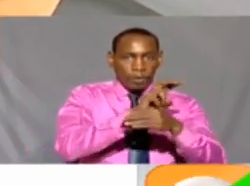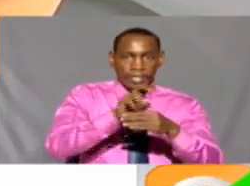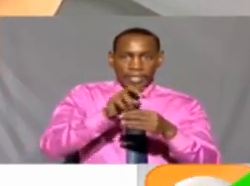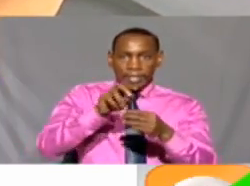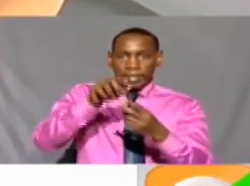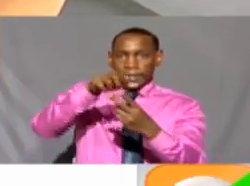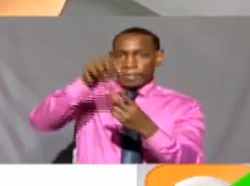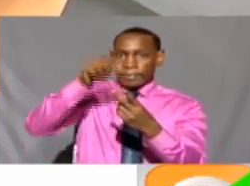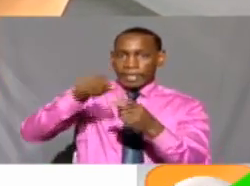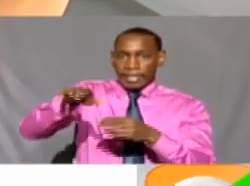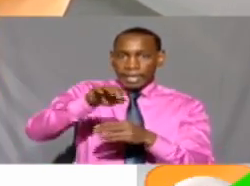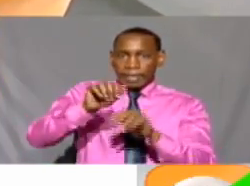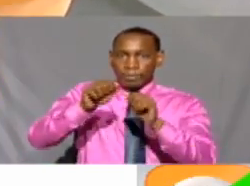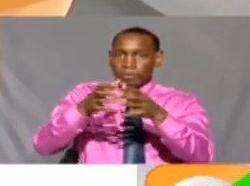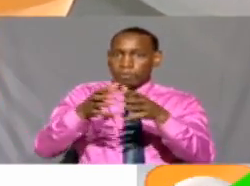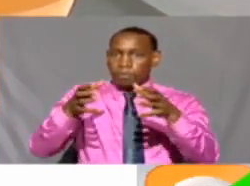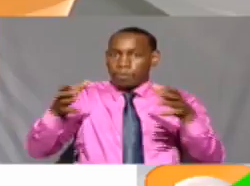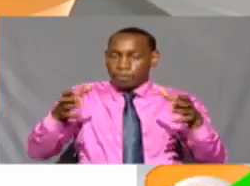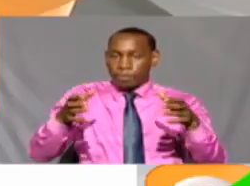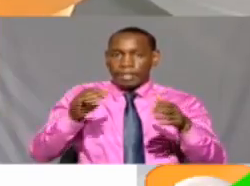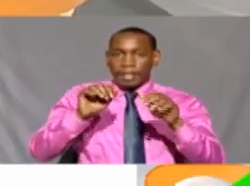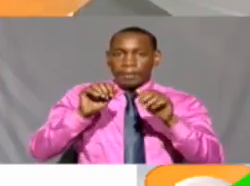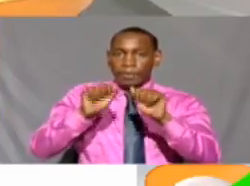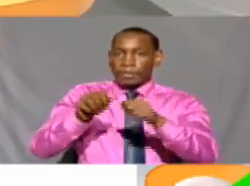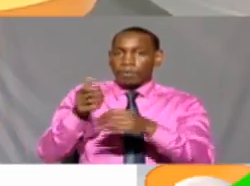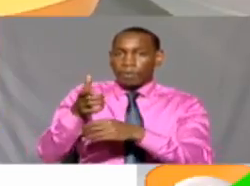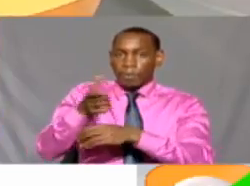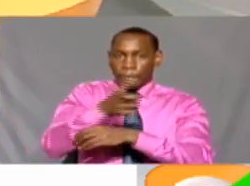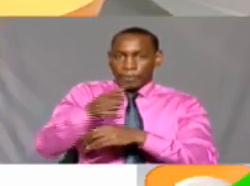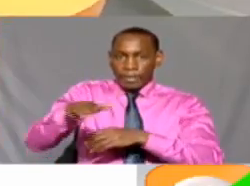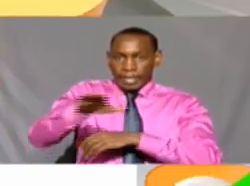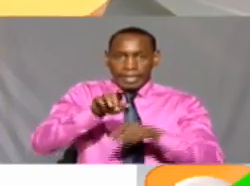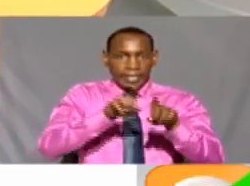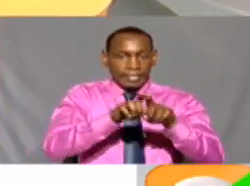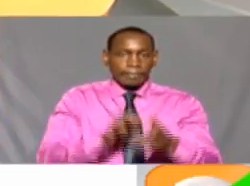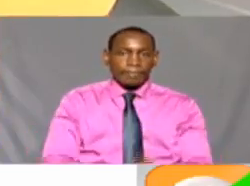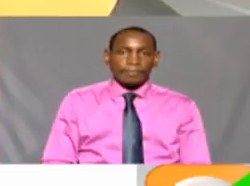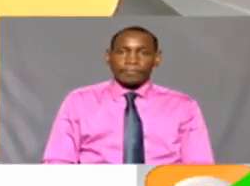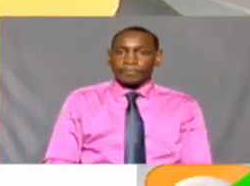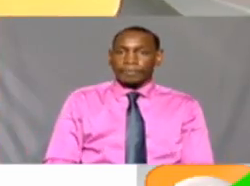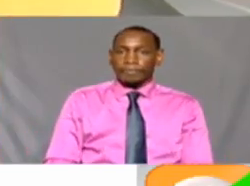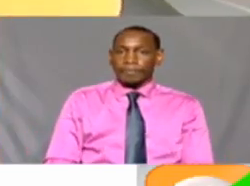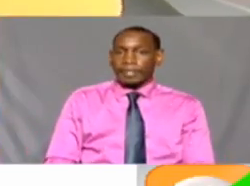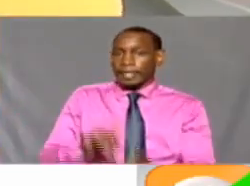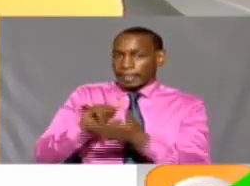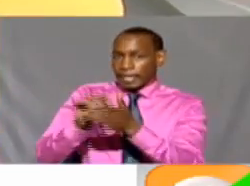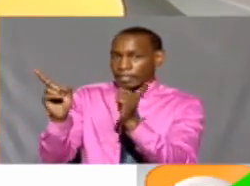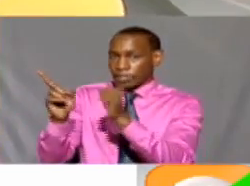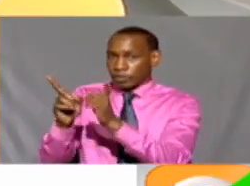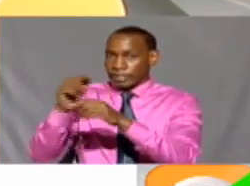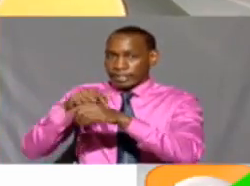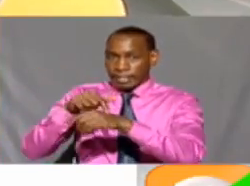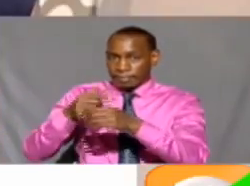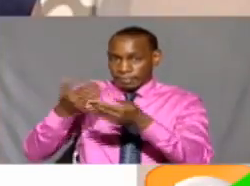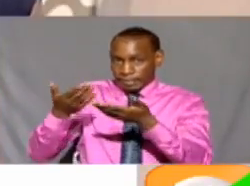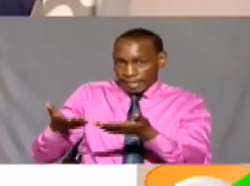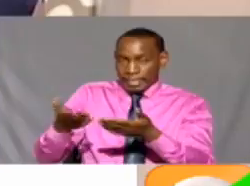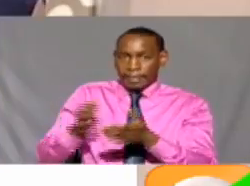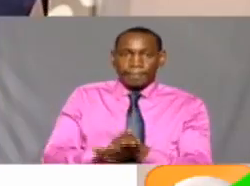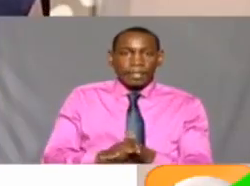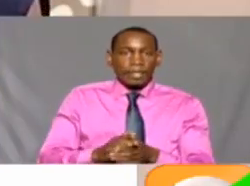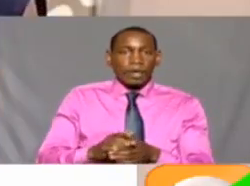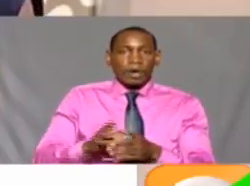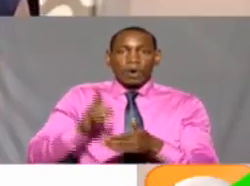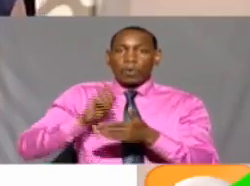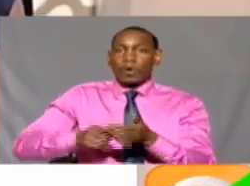the breeding sites so that they can actually be spread in those areas. So that is, shall we say, short term, for now. Yeah. So